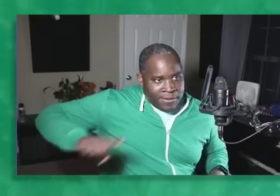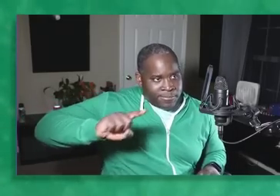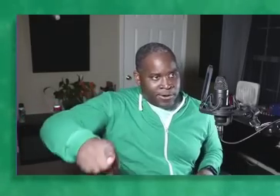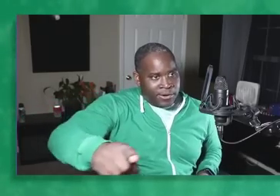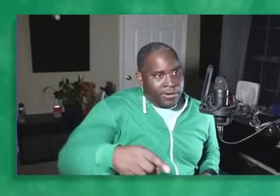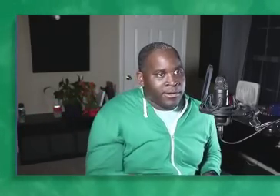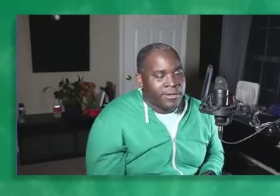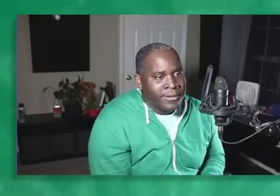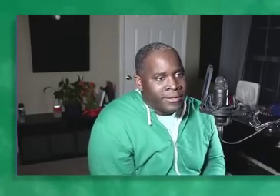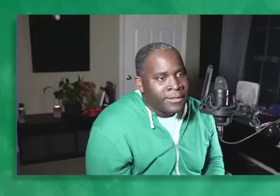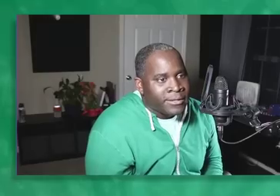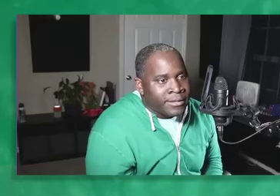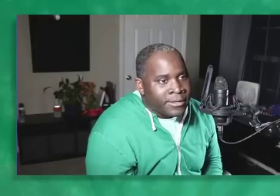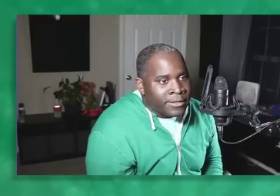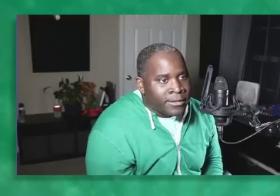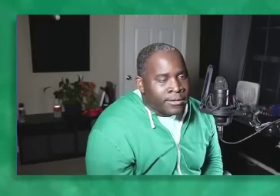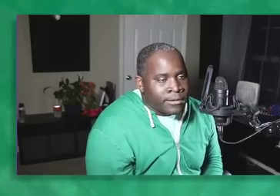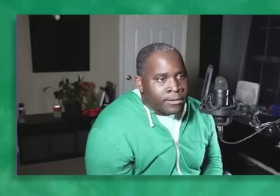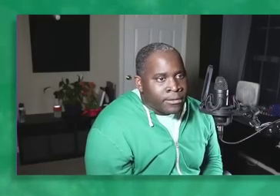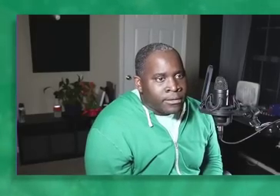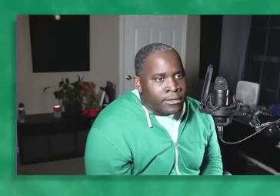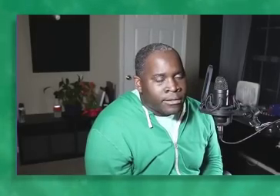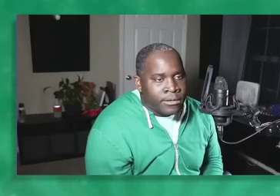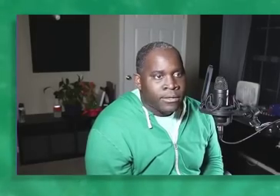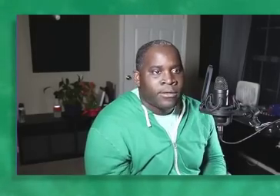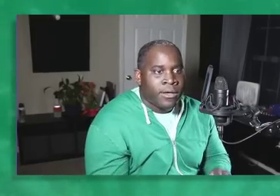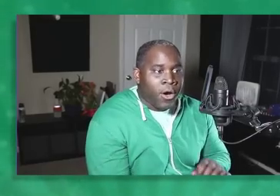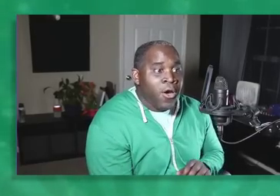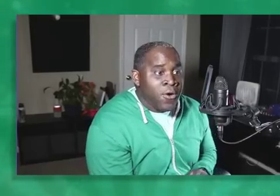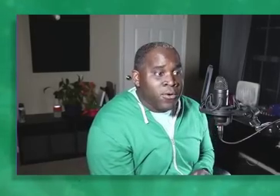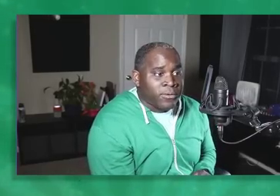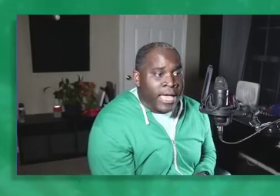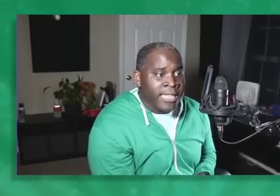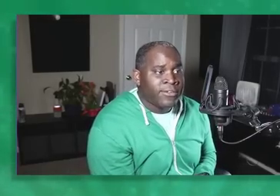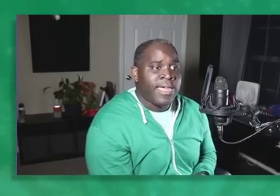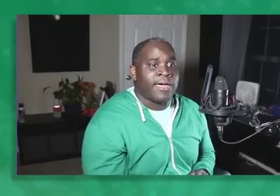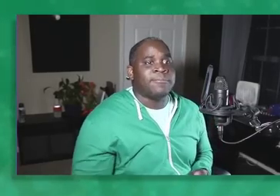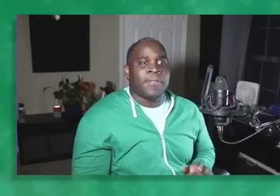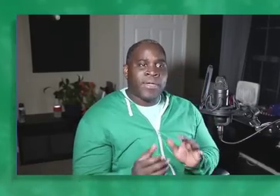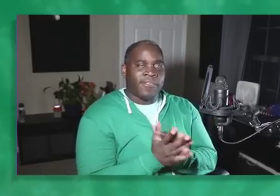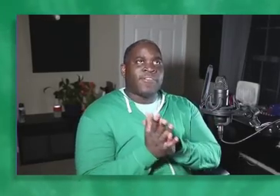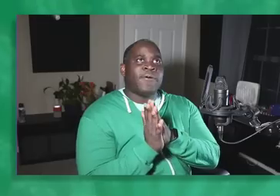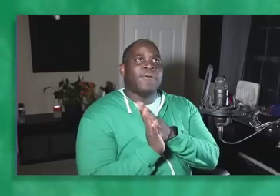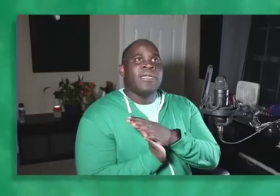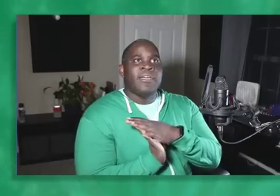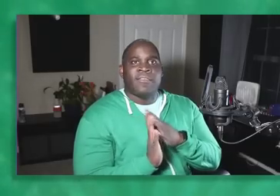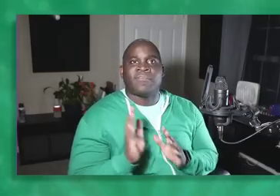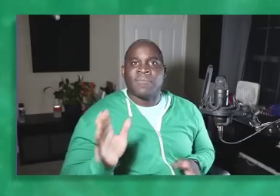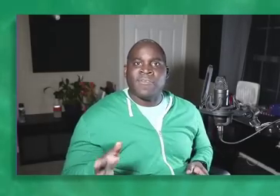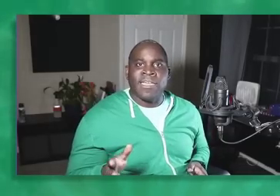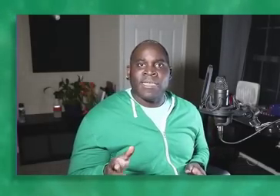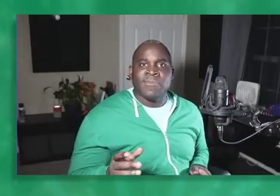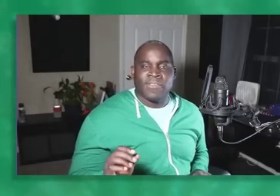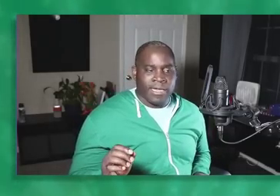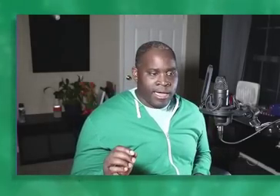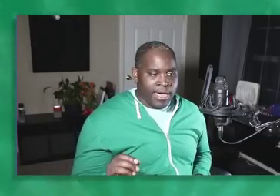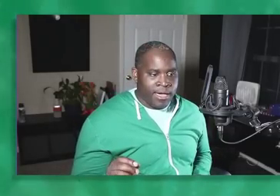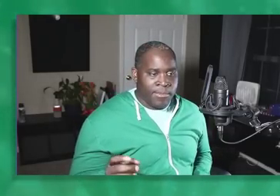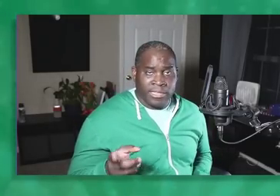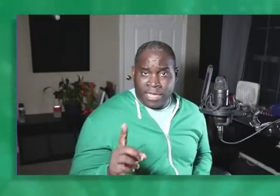Get away from her. Wait. Oh, hey, look that up. Okay, so